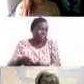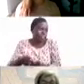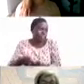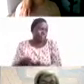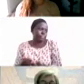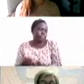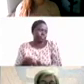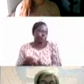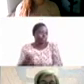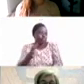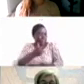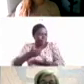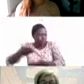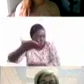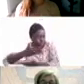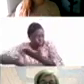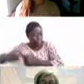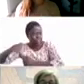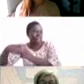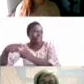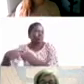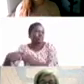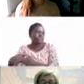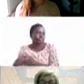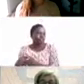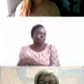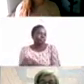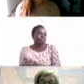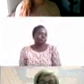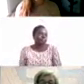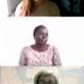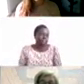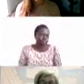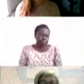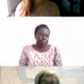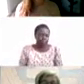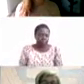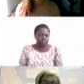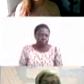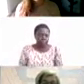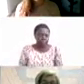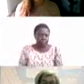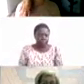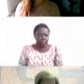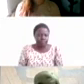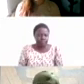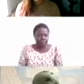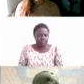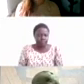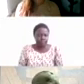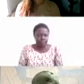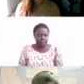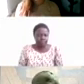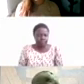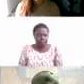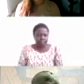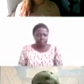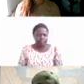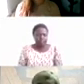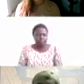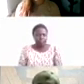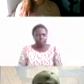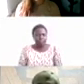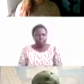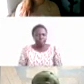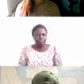need to have an awareness campaign for women and their husbands and partners on sexual and